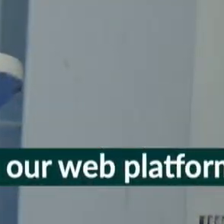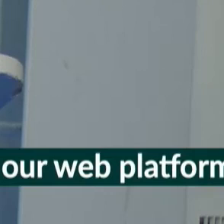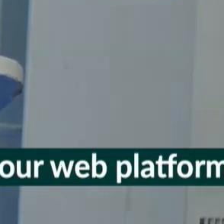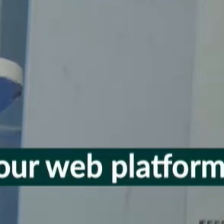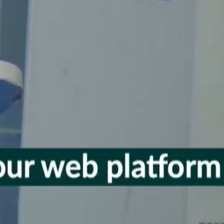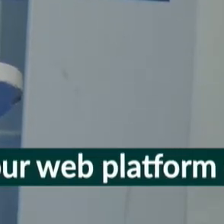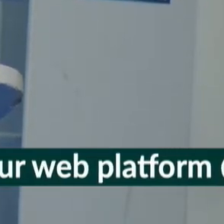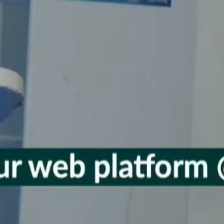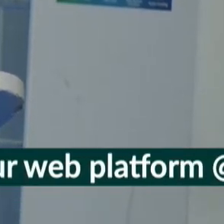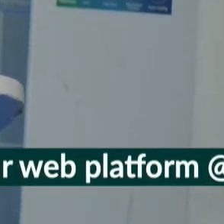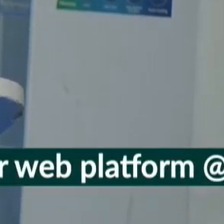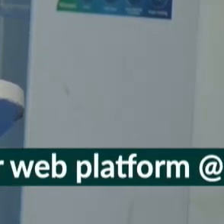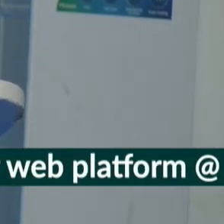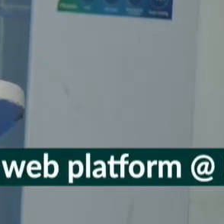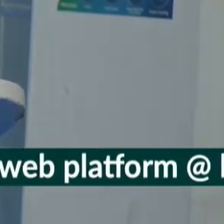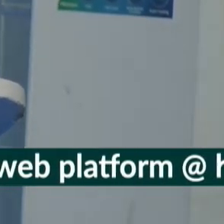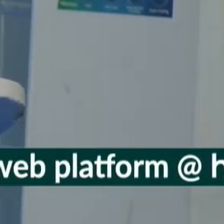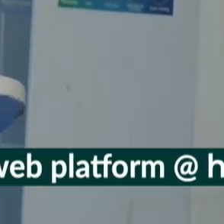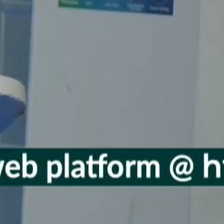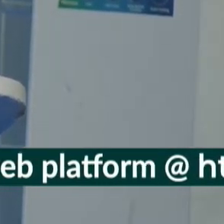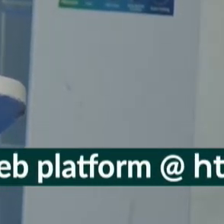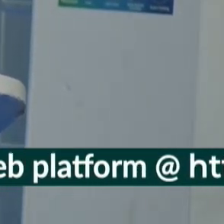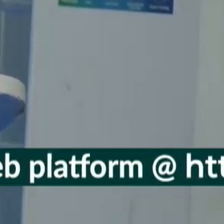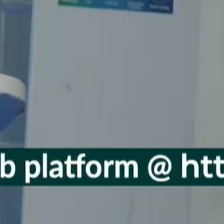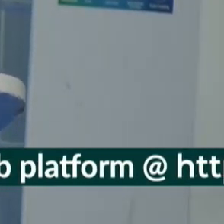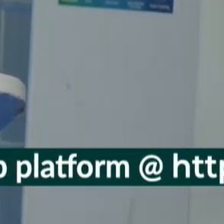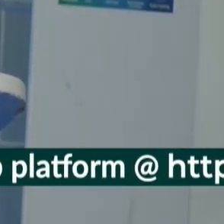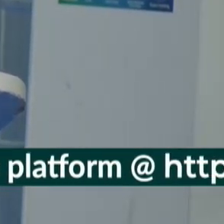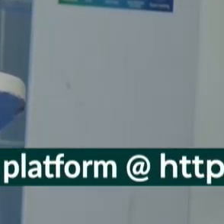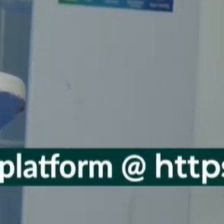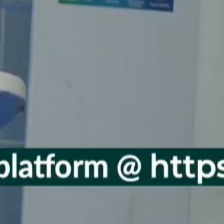wonders. And we're going to listen to testimonies. Yours is going to be one.